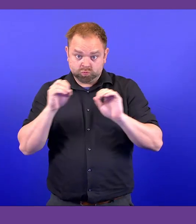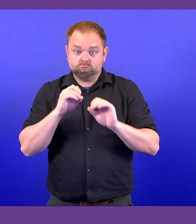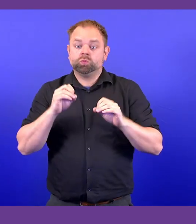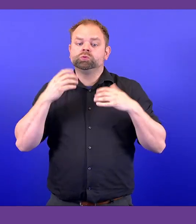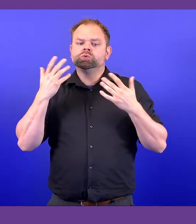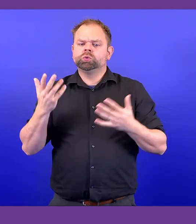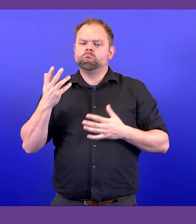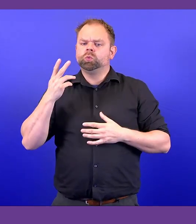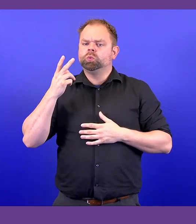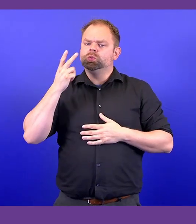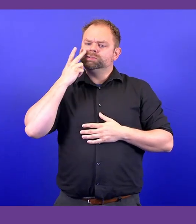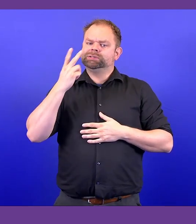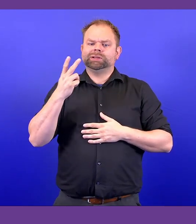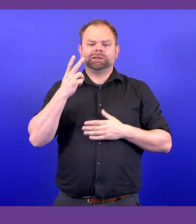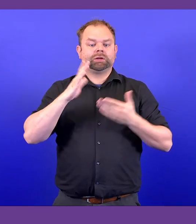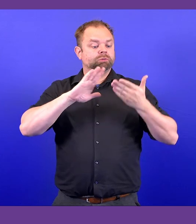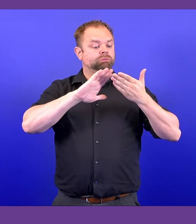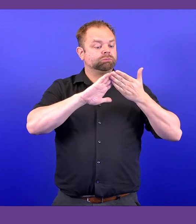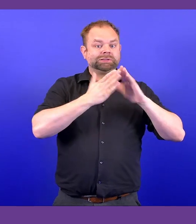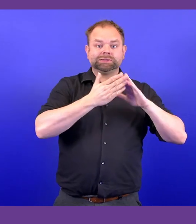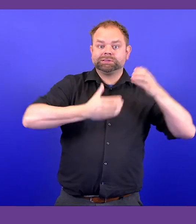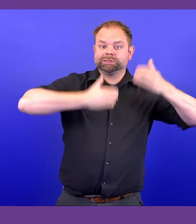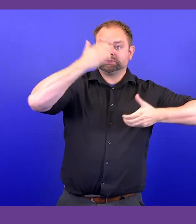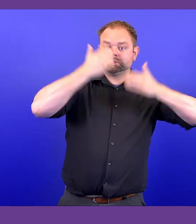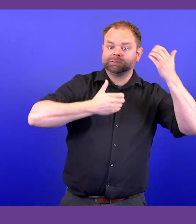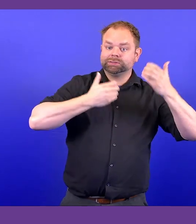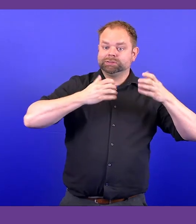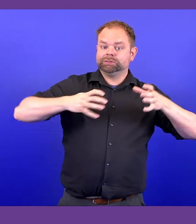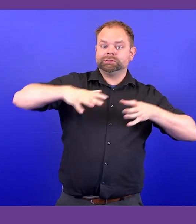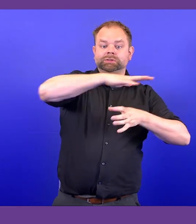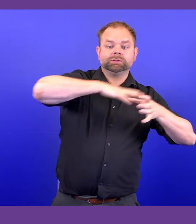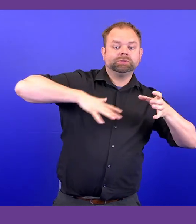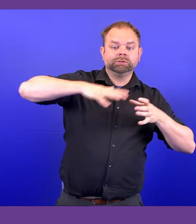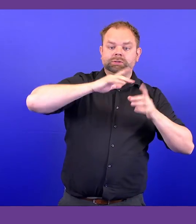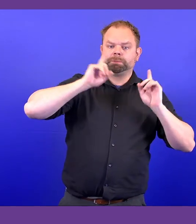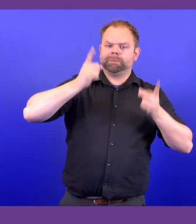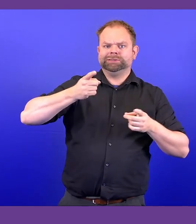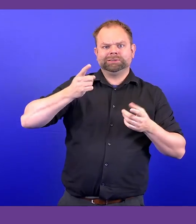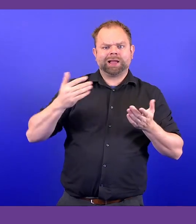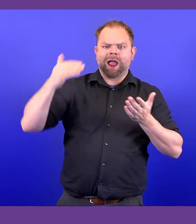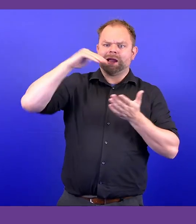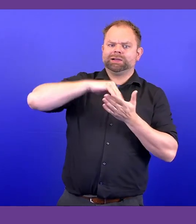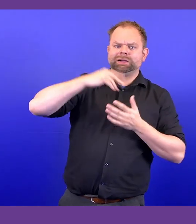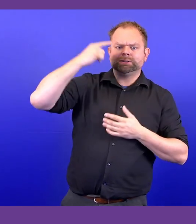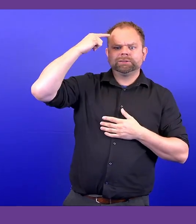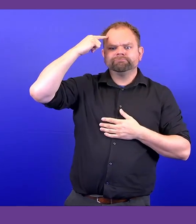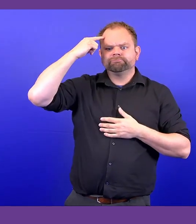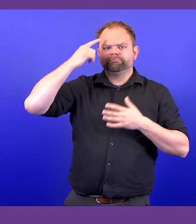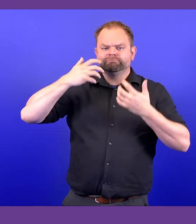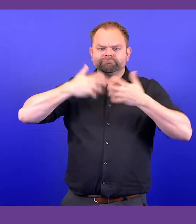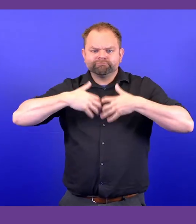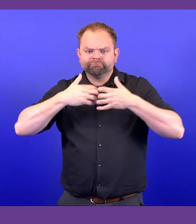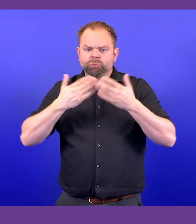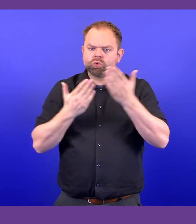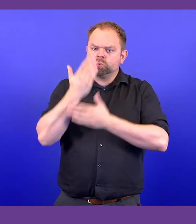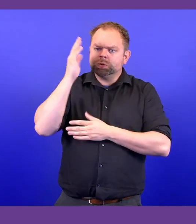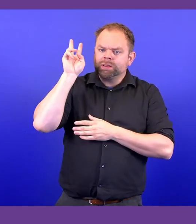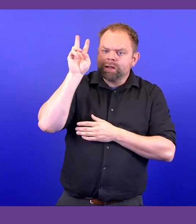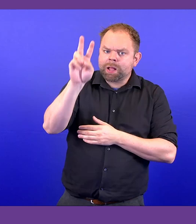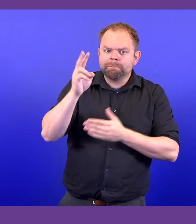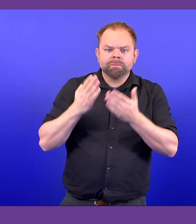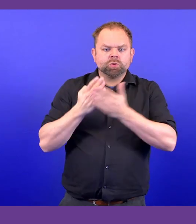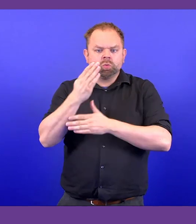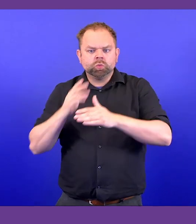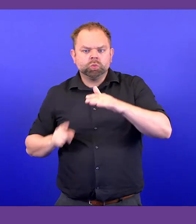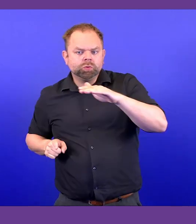course, we have procurement rules and we have the public service obligations, but I think that to apply that more consistently, I think